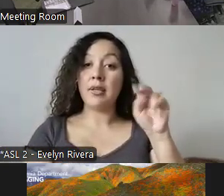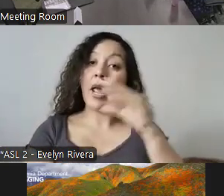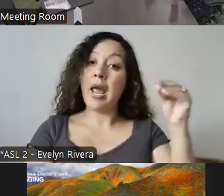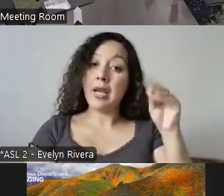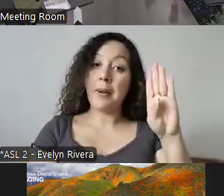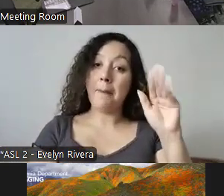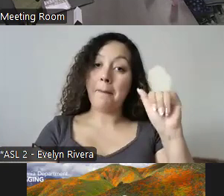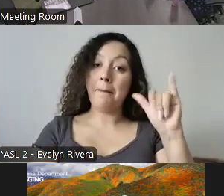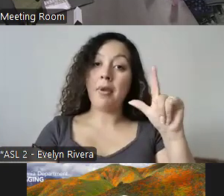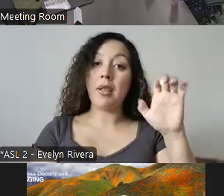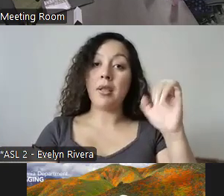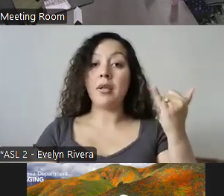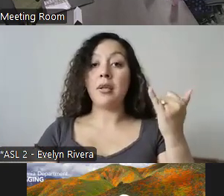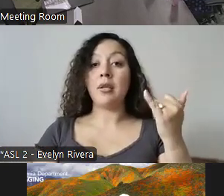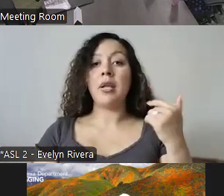And let's find,